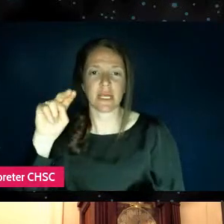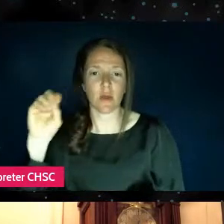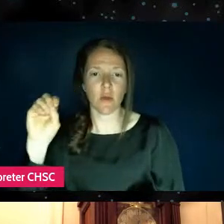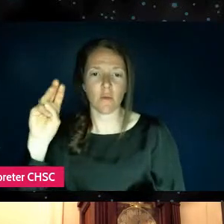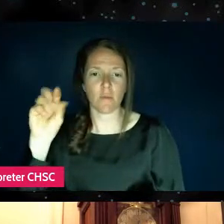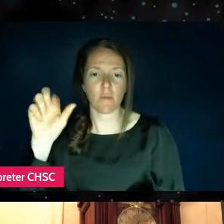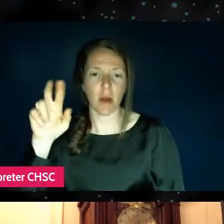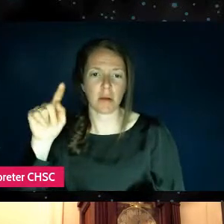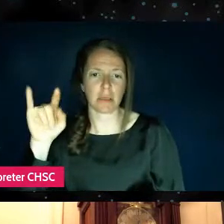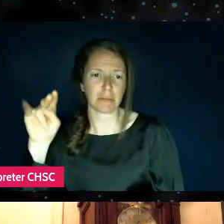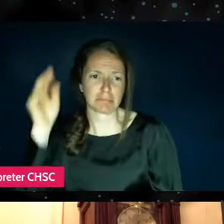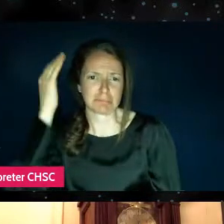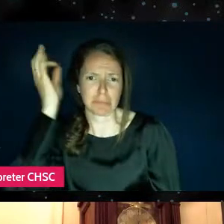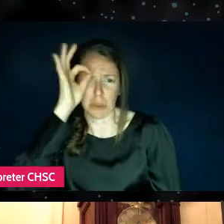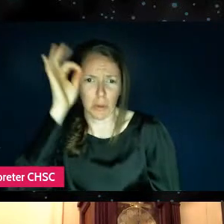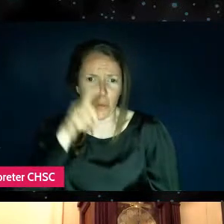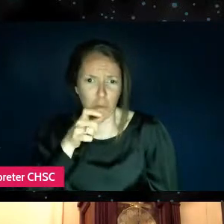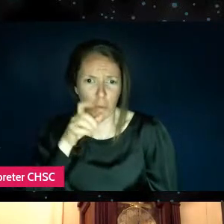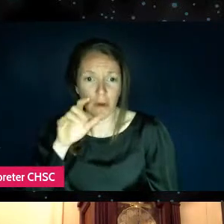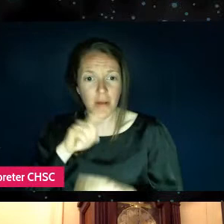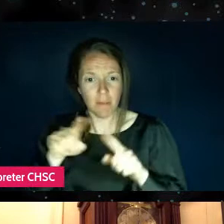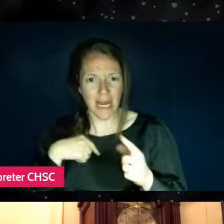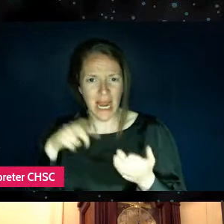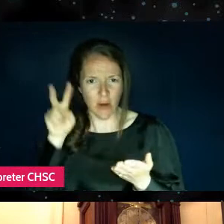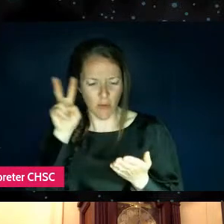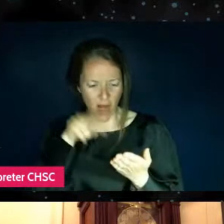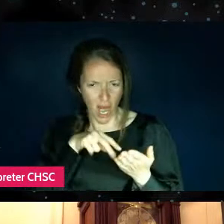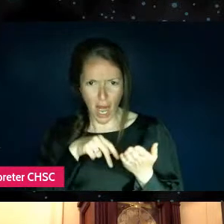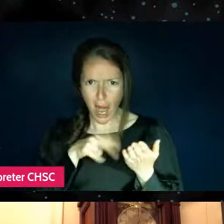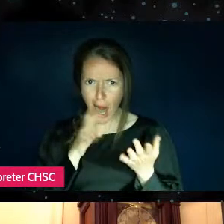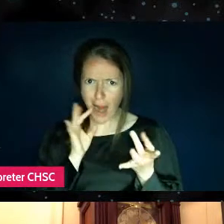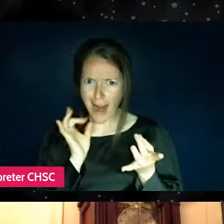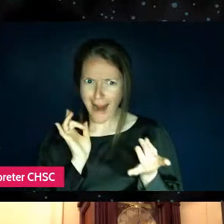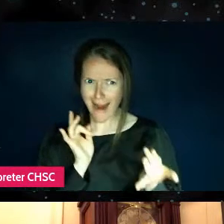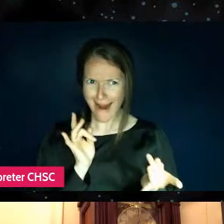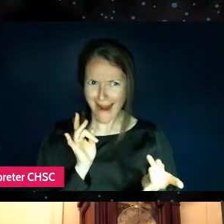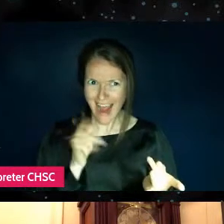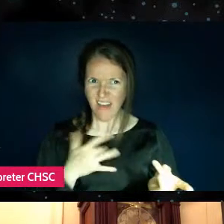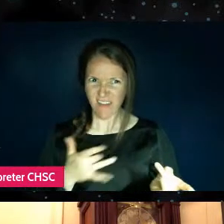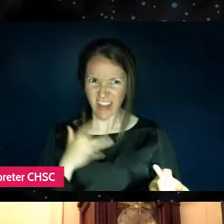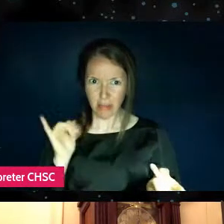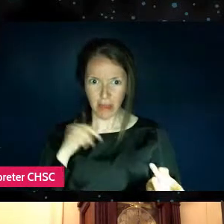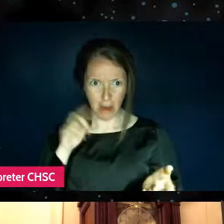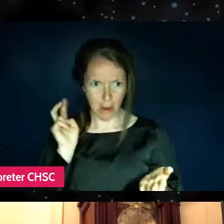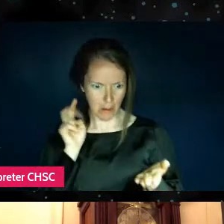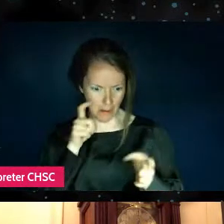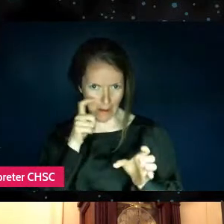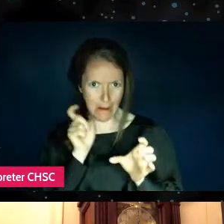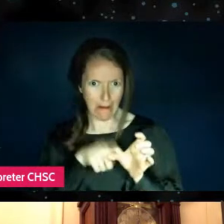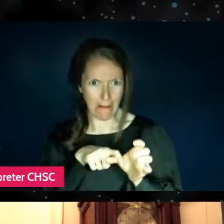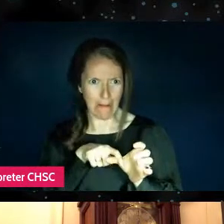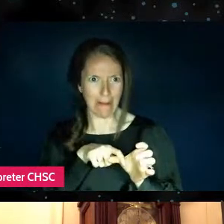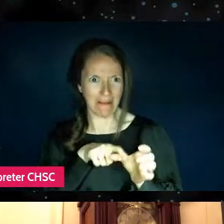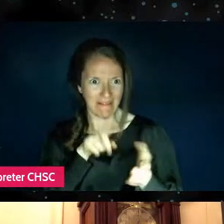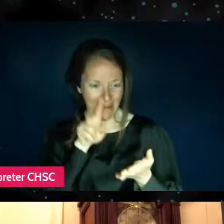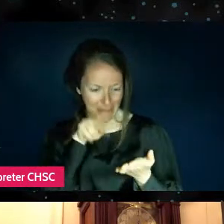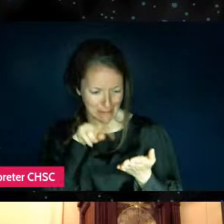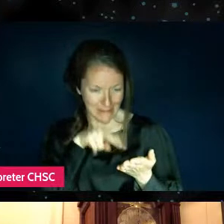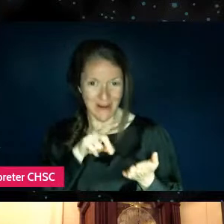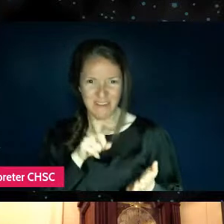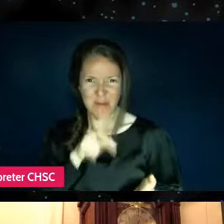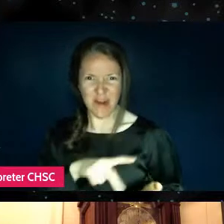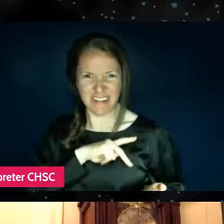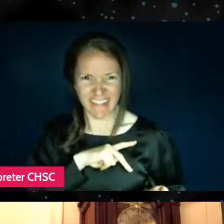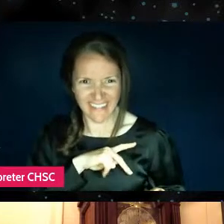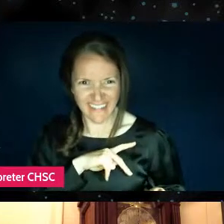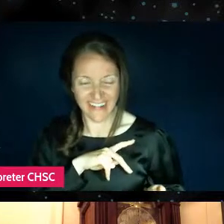started reading these letters, and I thought, these are really juicy letters. I feel like I should not be reading them. They're very personal. And upon reading them, I